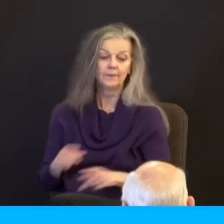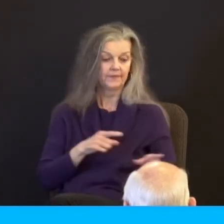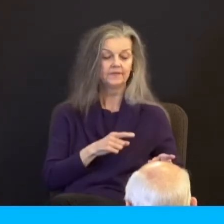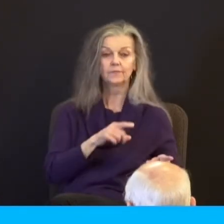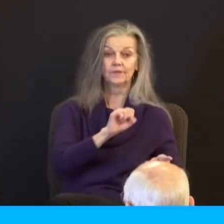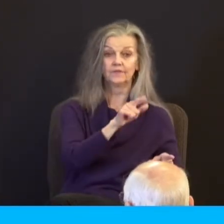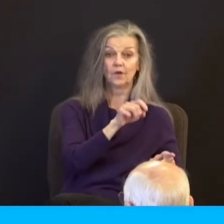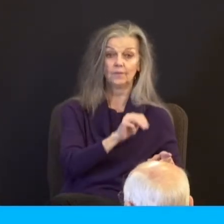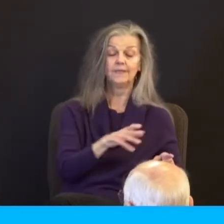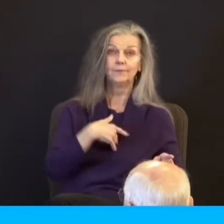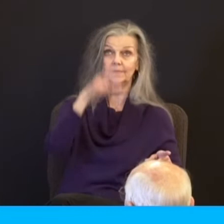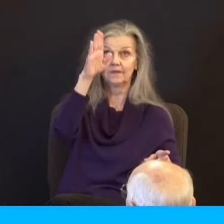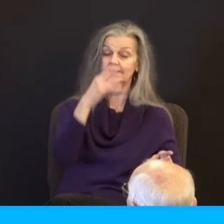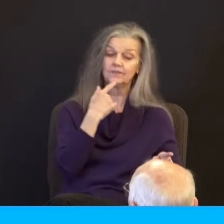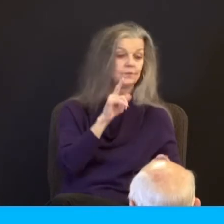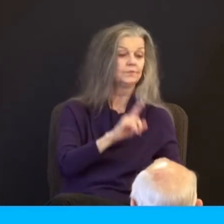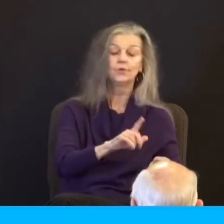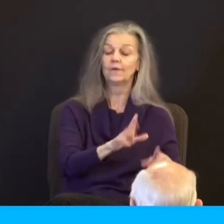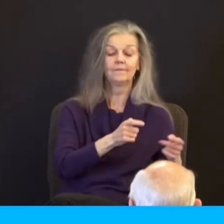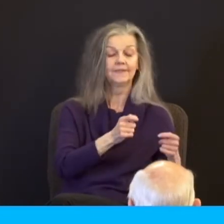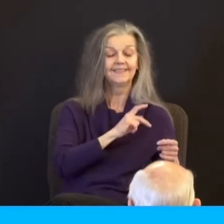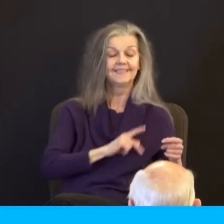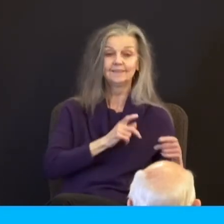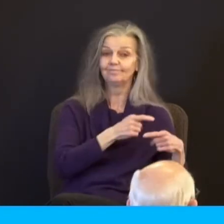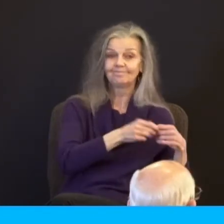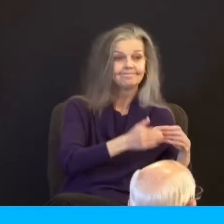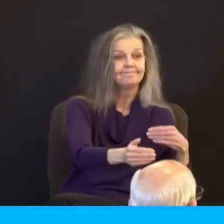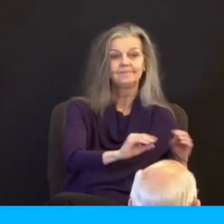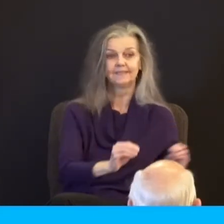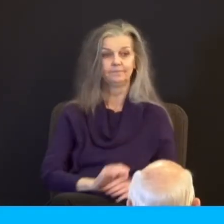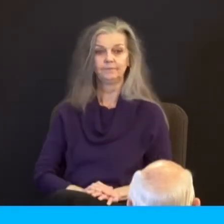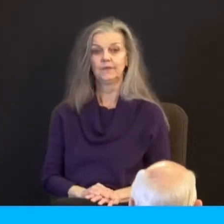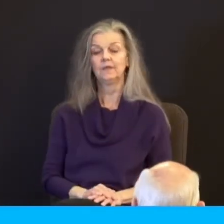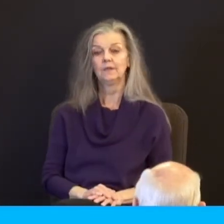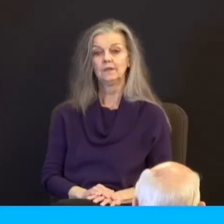two genealogies. You'll find them and you can trace them. And you'll see where it deviates out and then where it heads down.